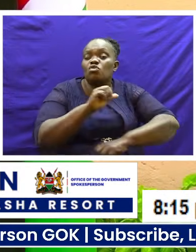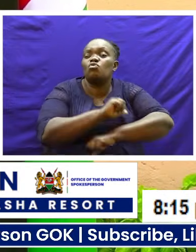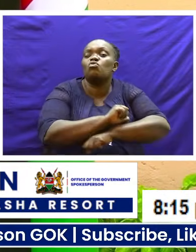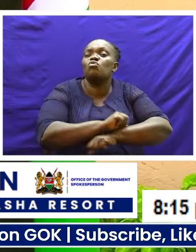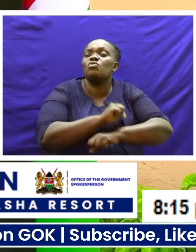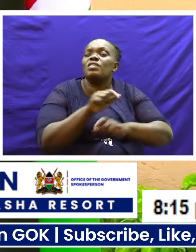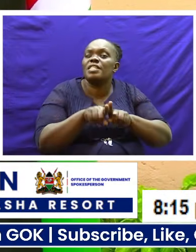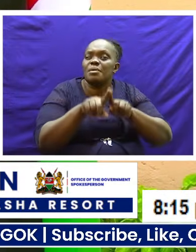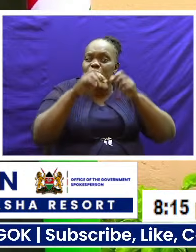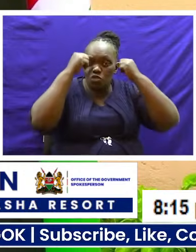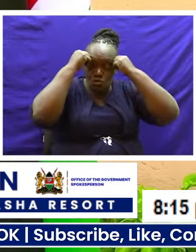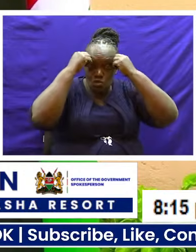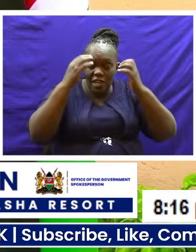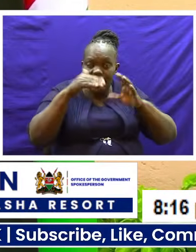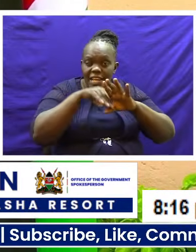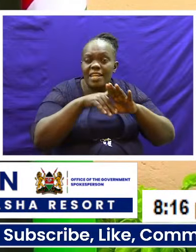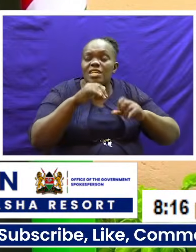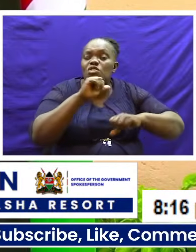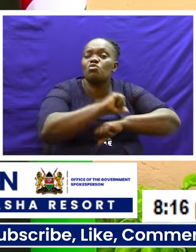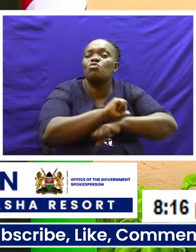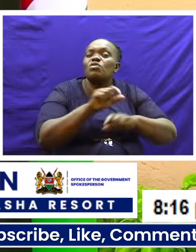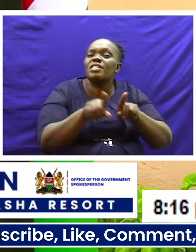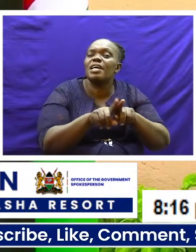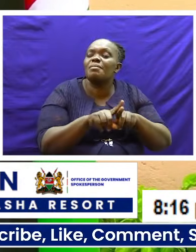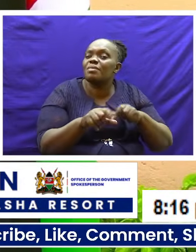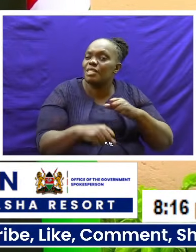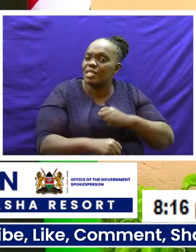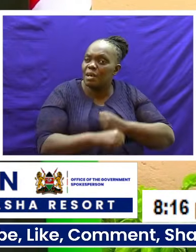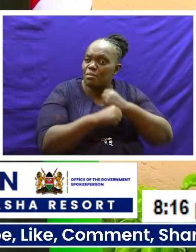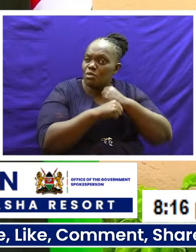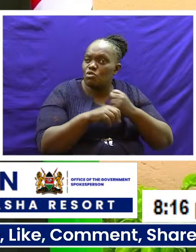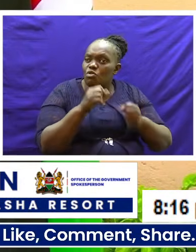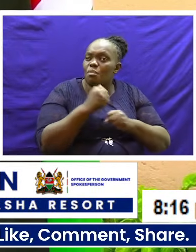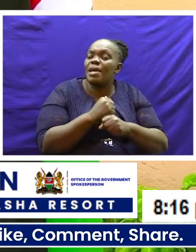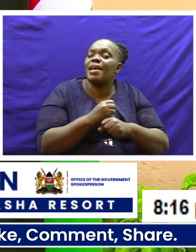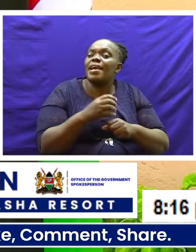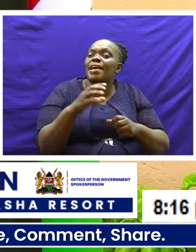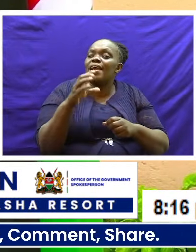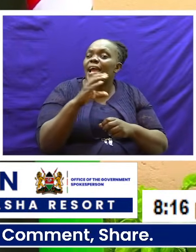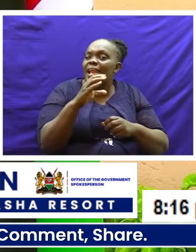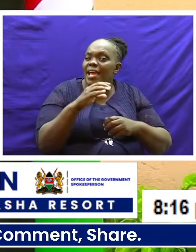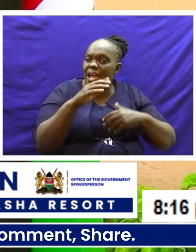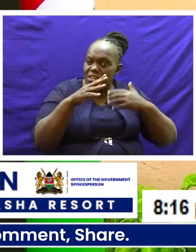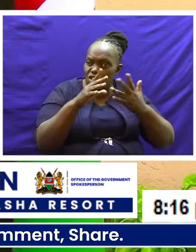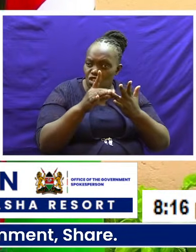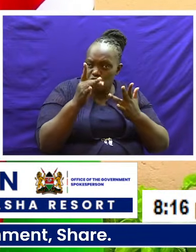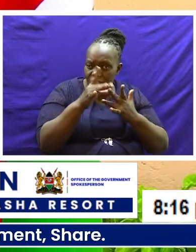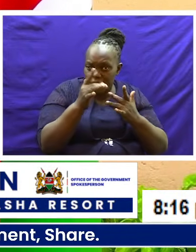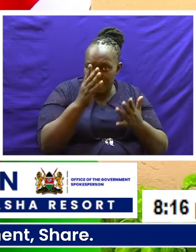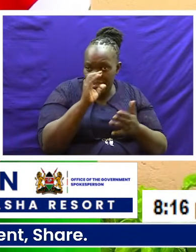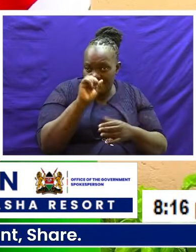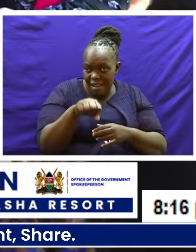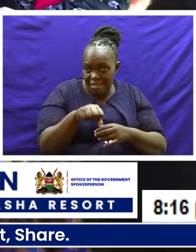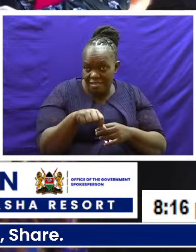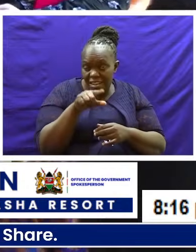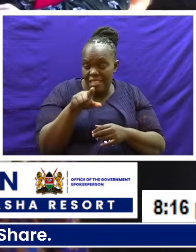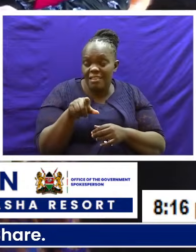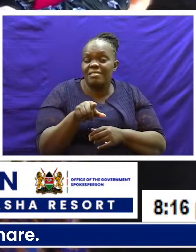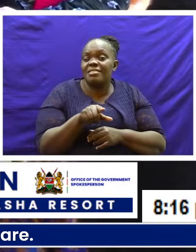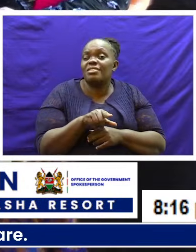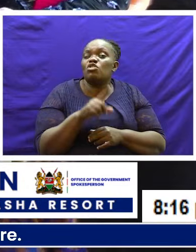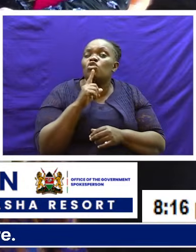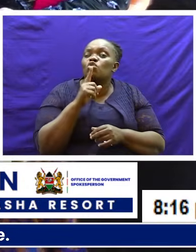the students are in school, they are supported to make career guide choices. Yeah, so that's...